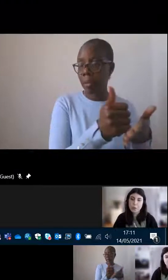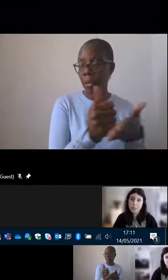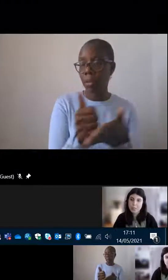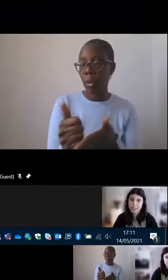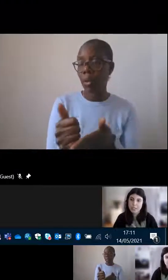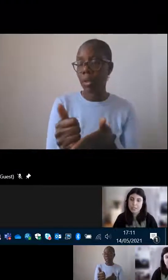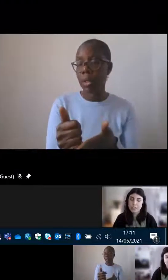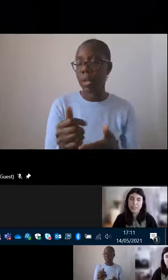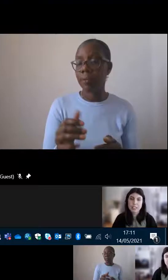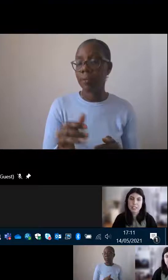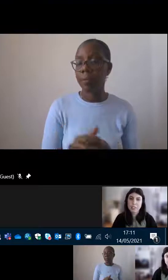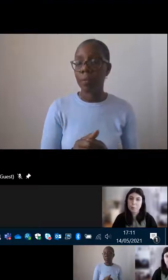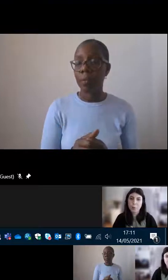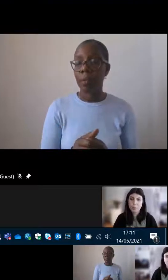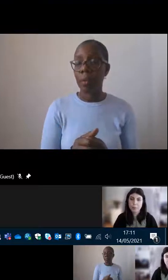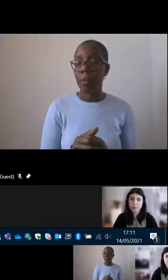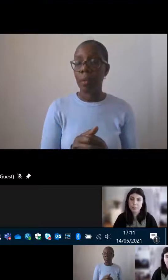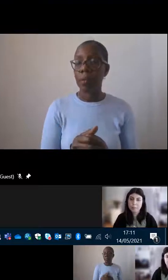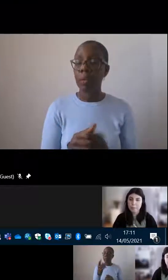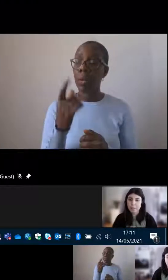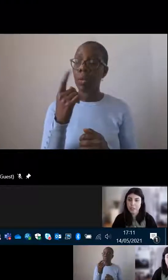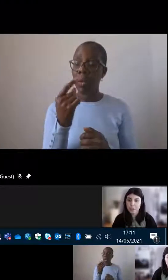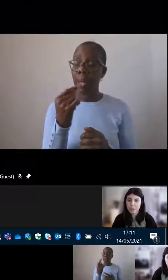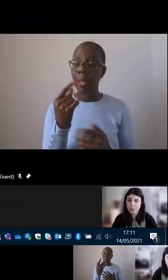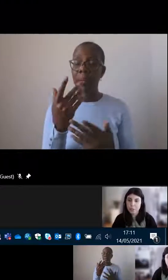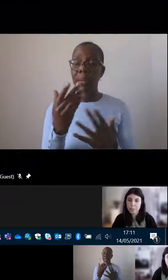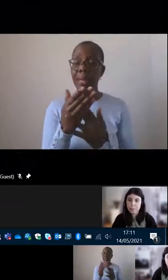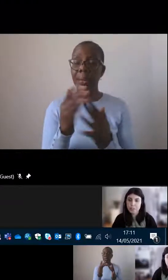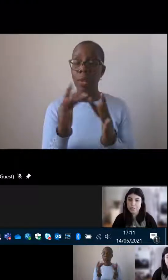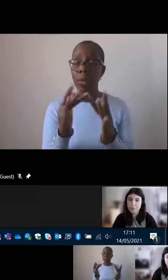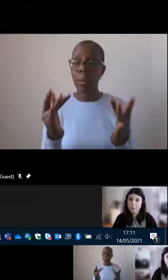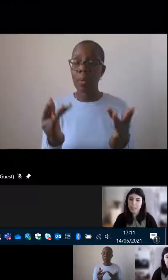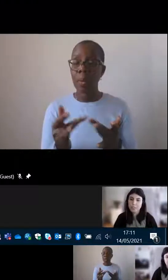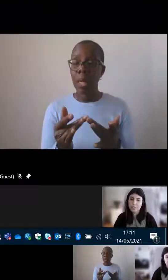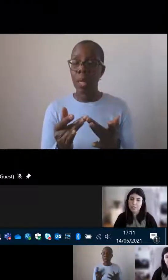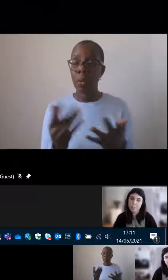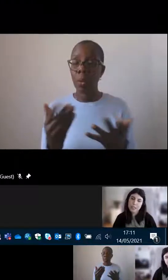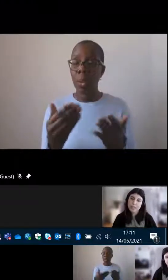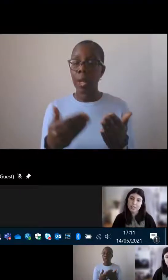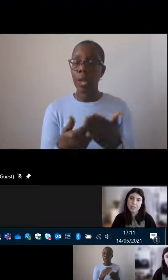You can go to their website, find out a little bit more about them at